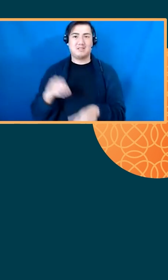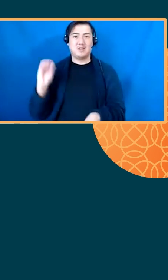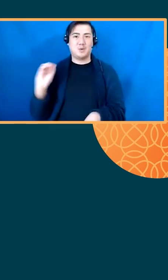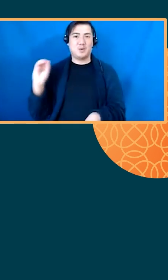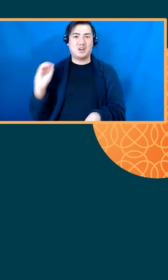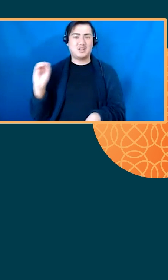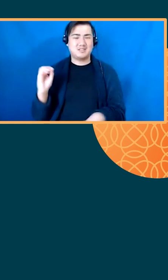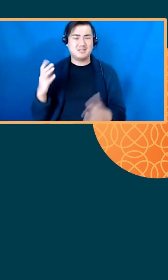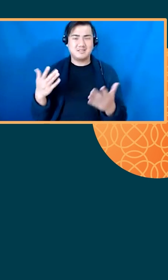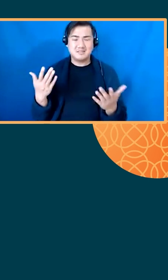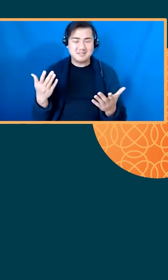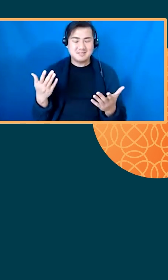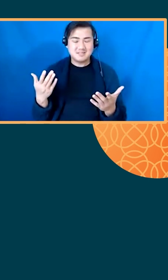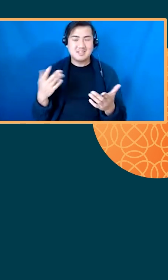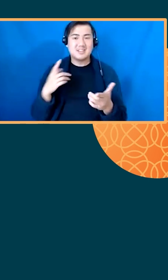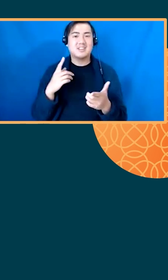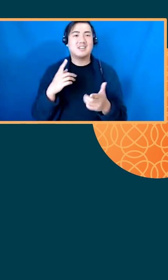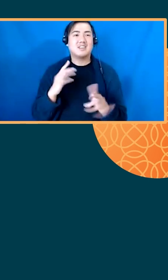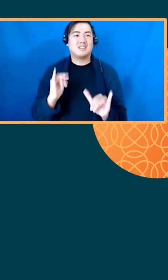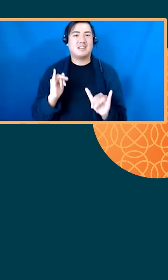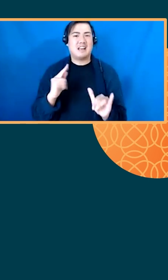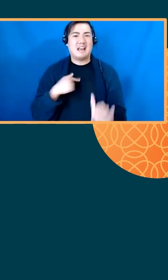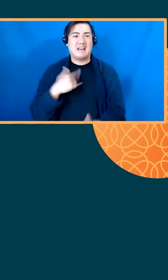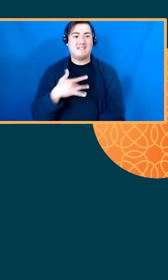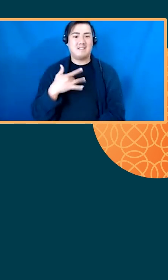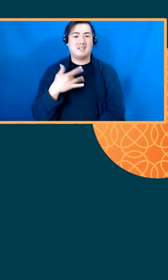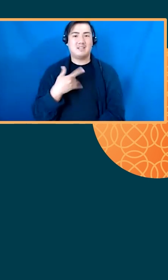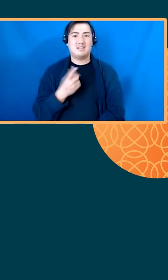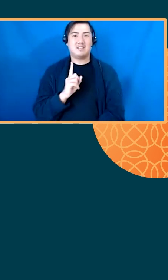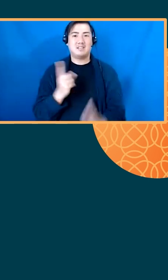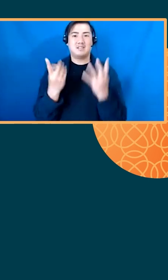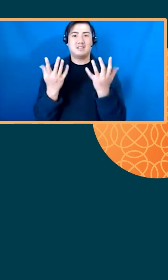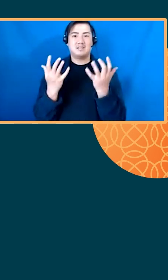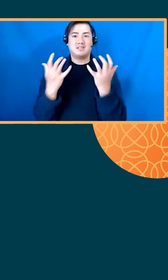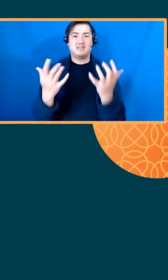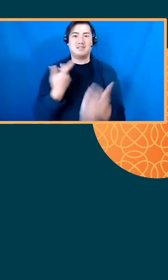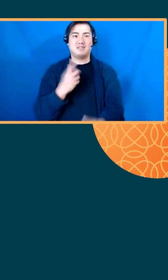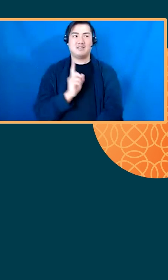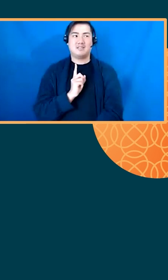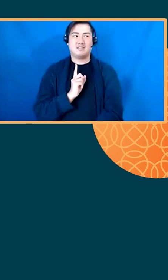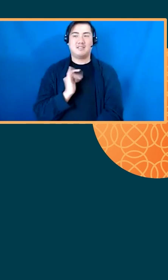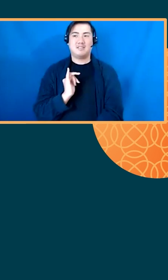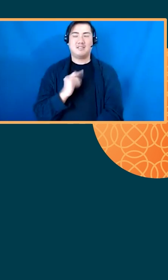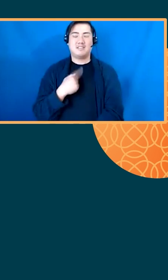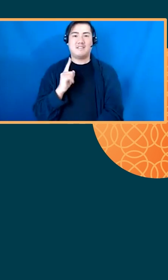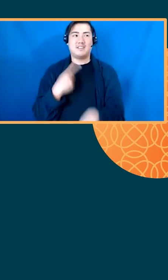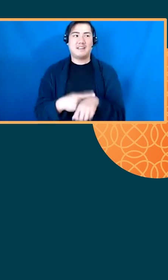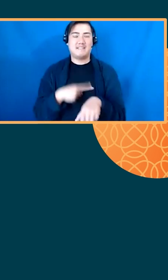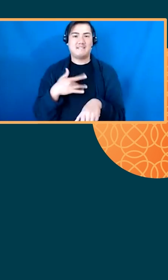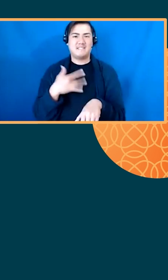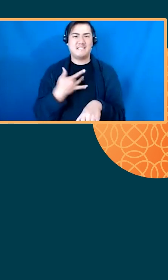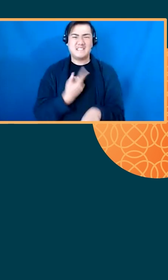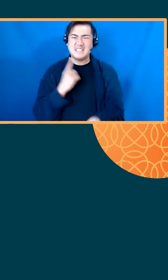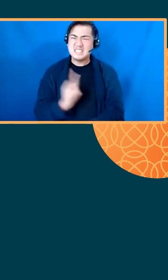I was very made aware of my melanated skin. I'm like, this is the first time I'm really feeling lonely and not